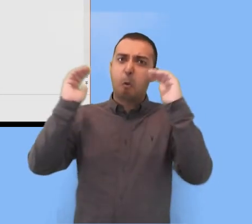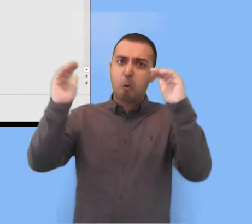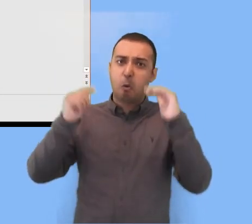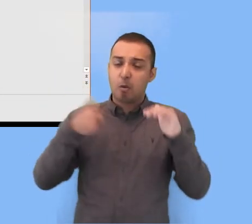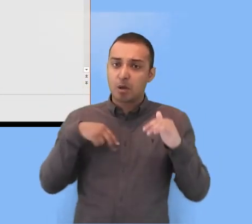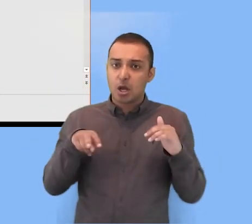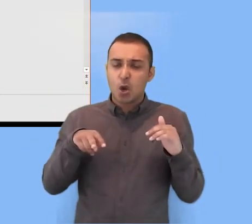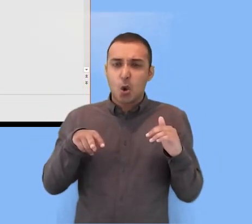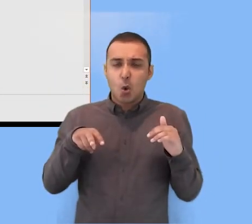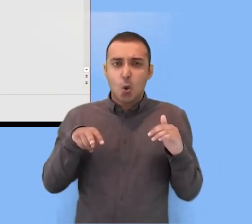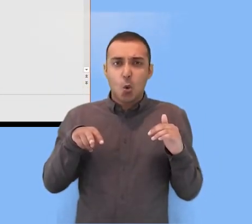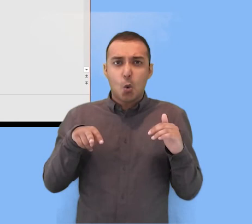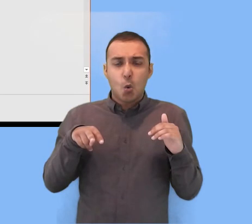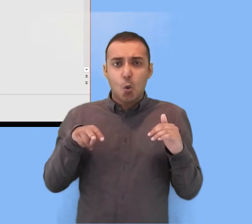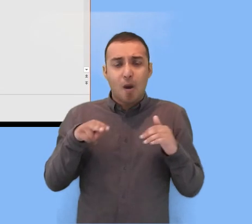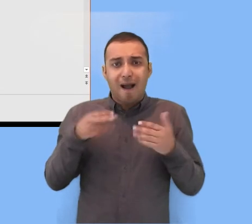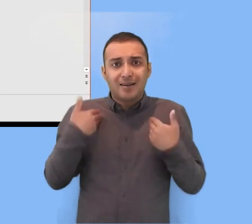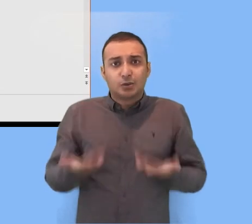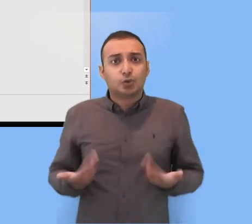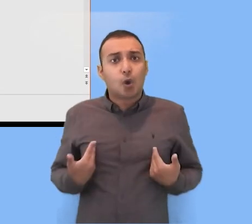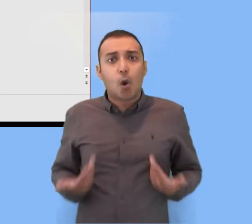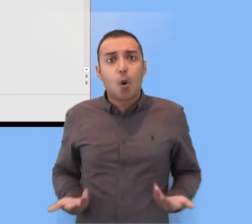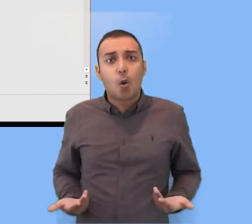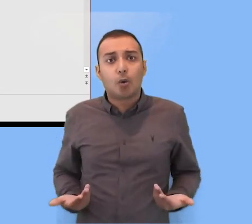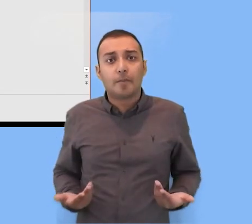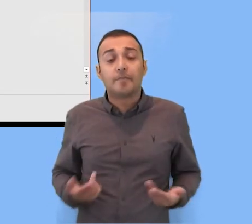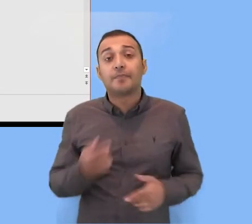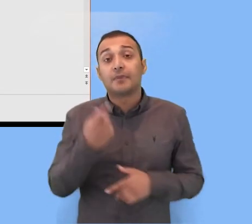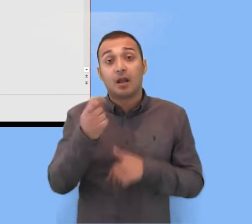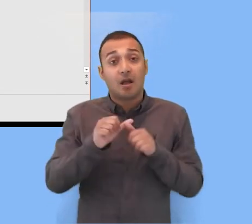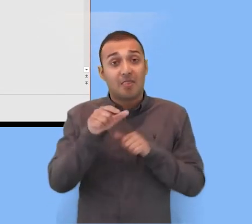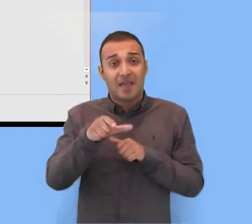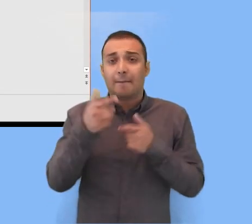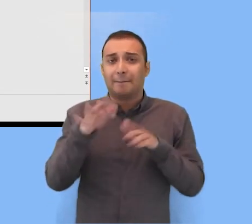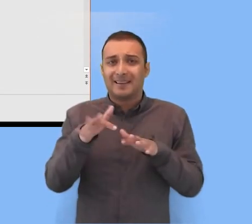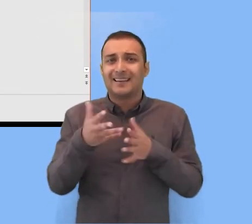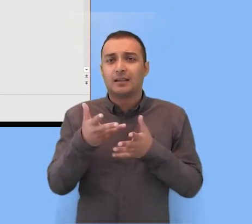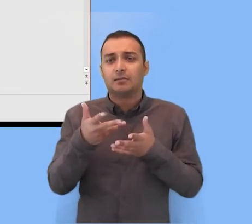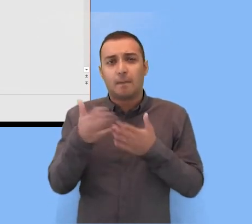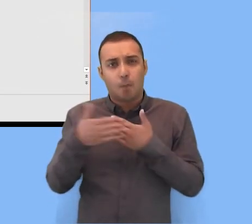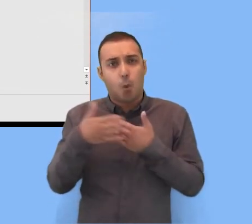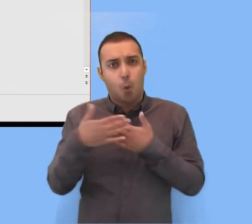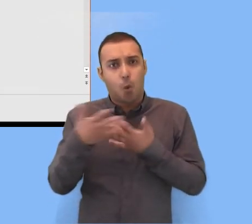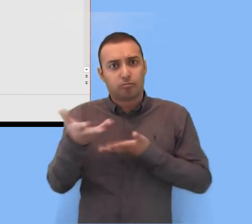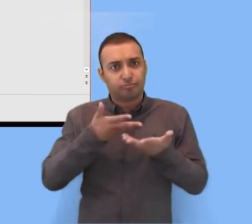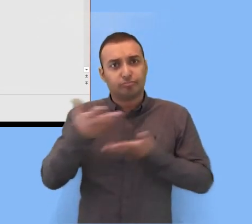of that discussion that she had. She said,